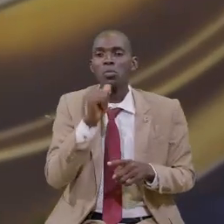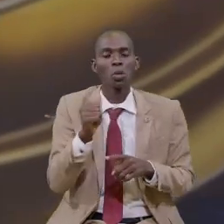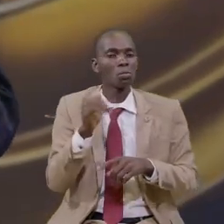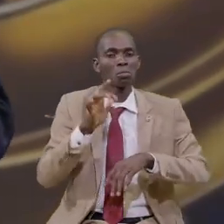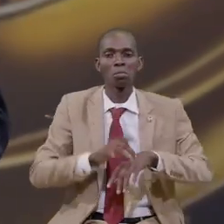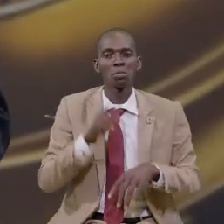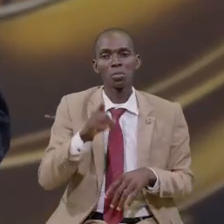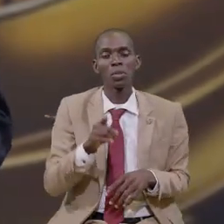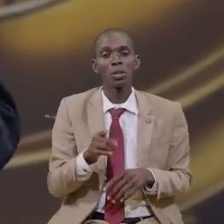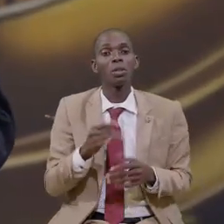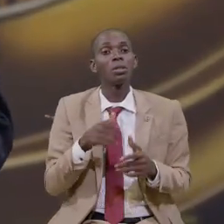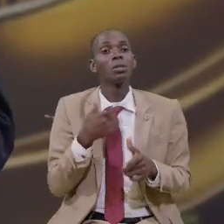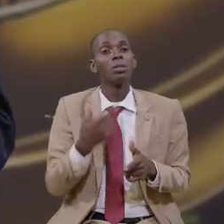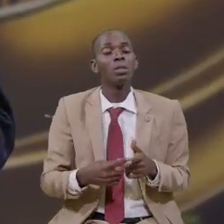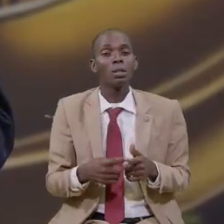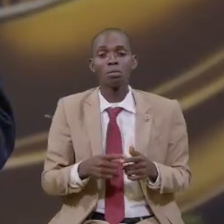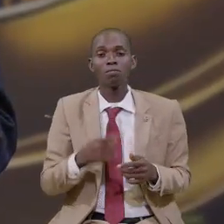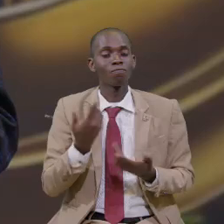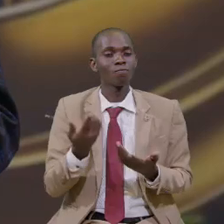Criticism will not move you.